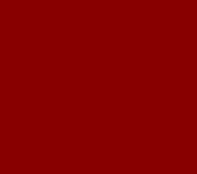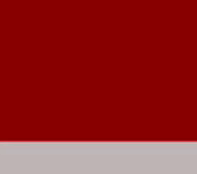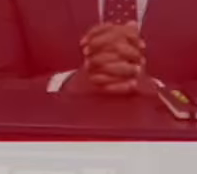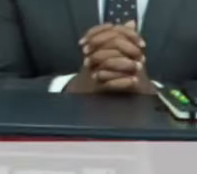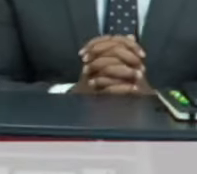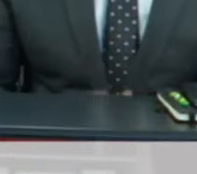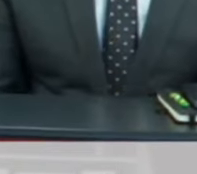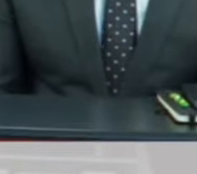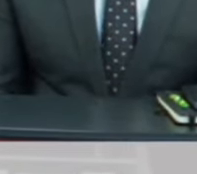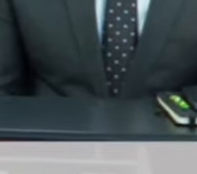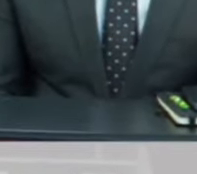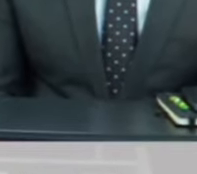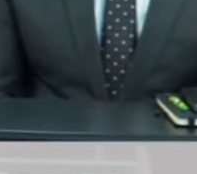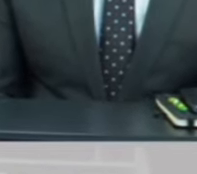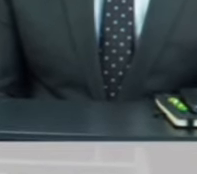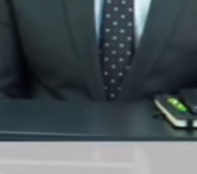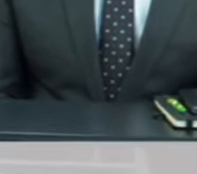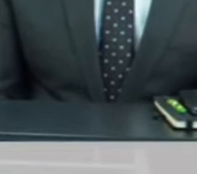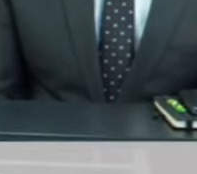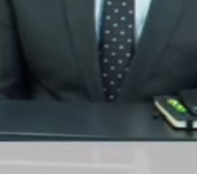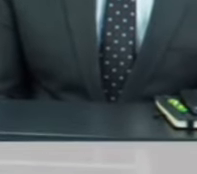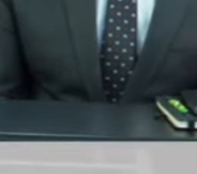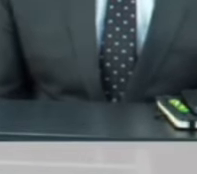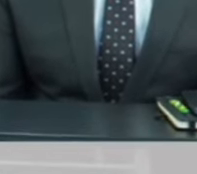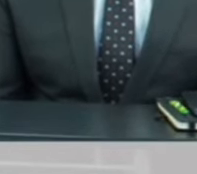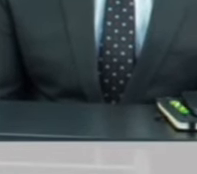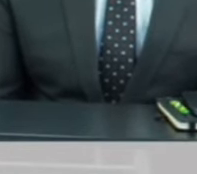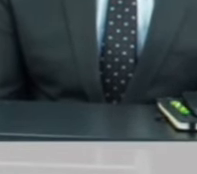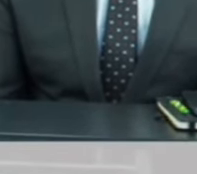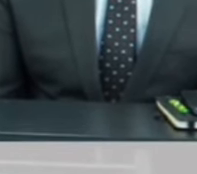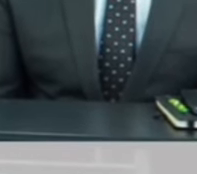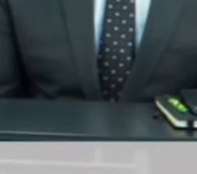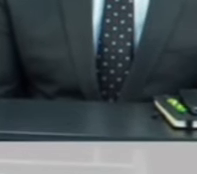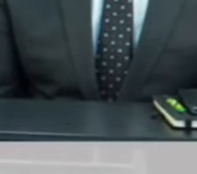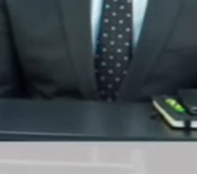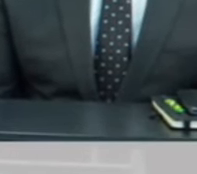Just ahead in business news, Trade Ministry unveils a